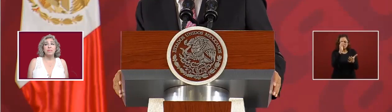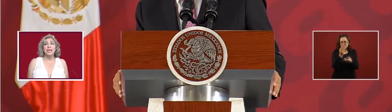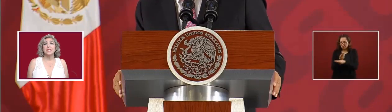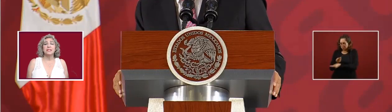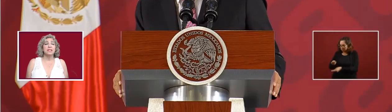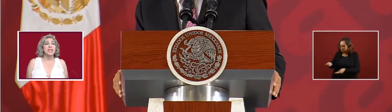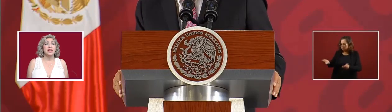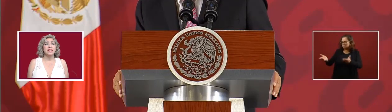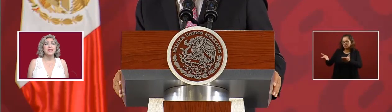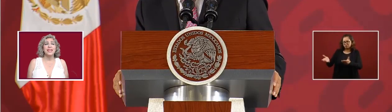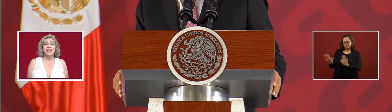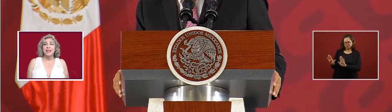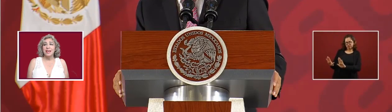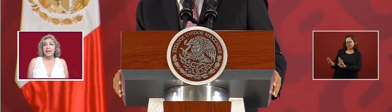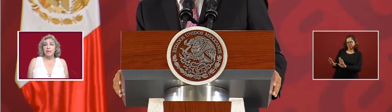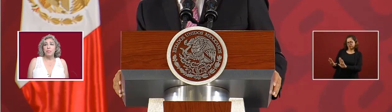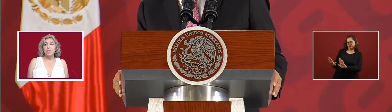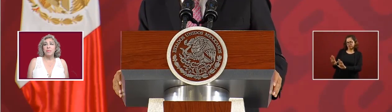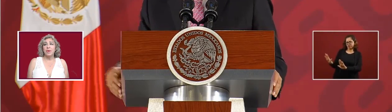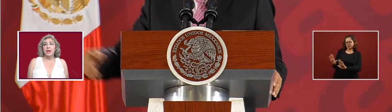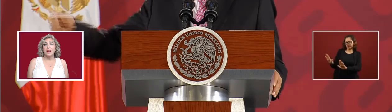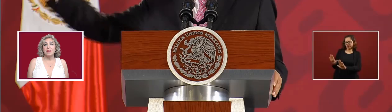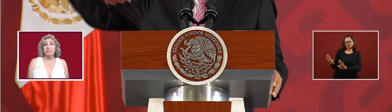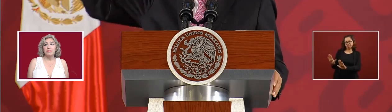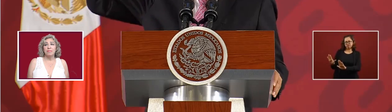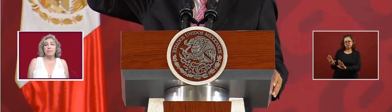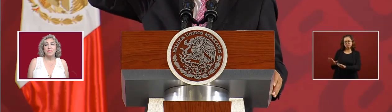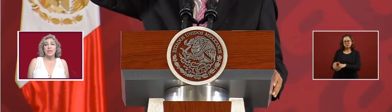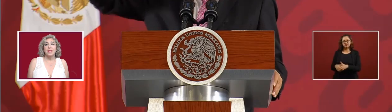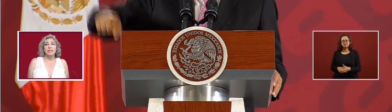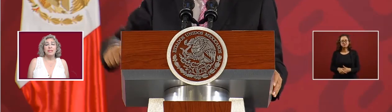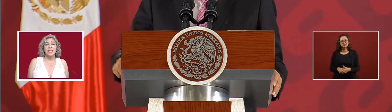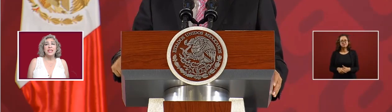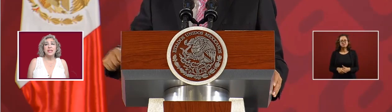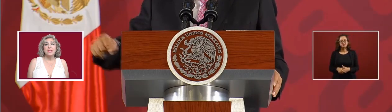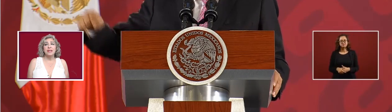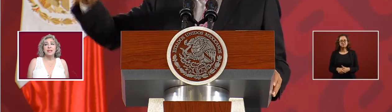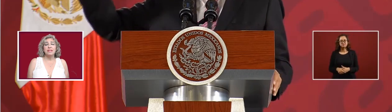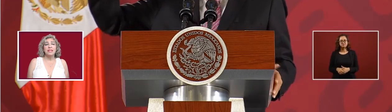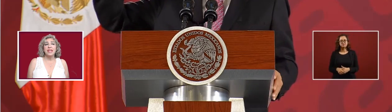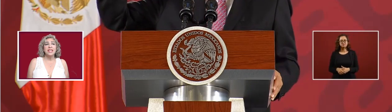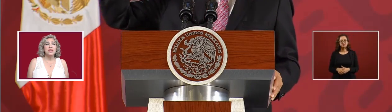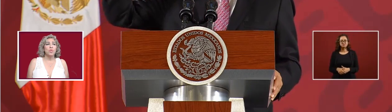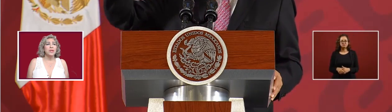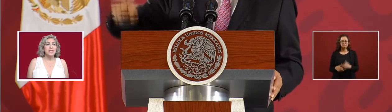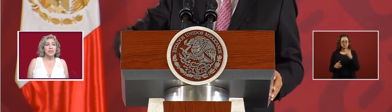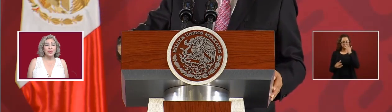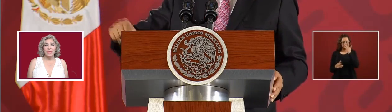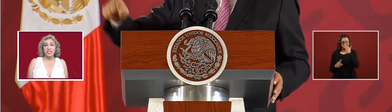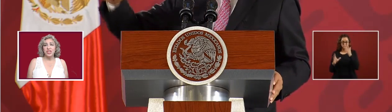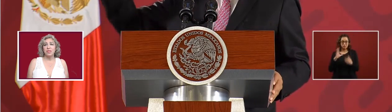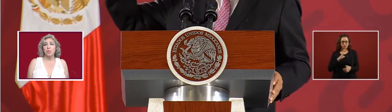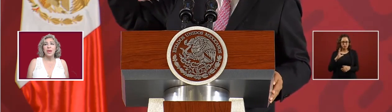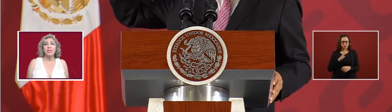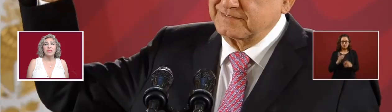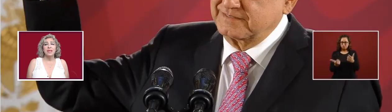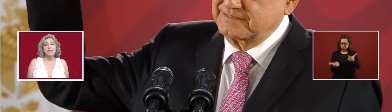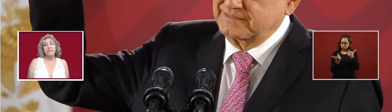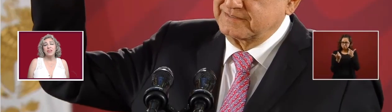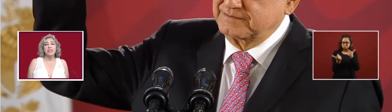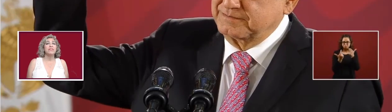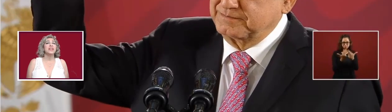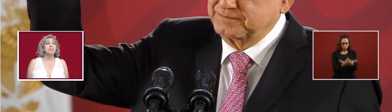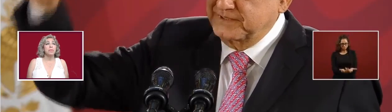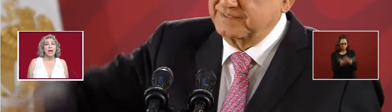They, because they, the, uh, they, they didn't want to, uh, share the wealth. Well,